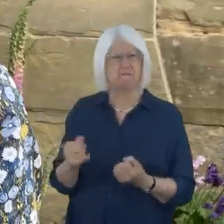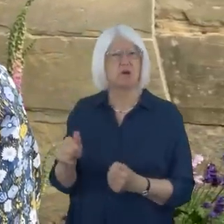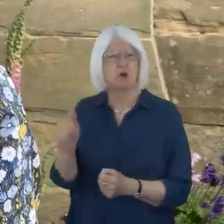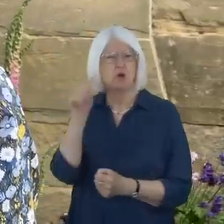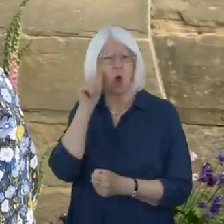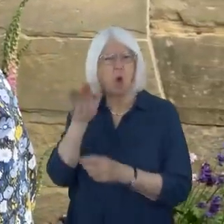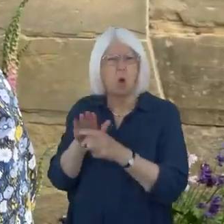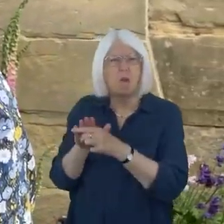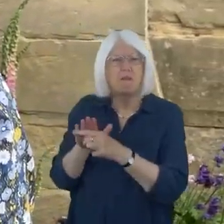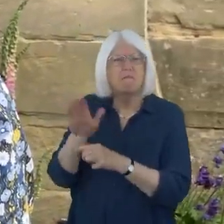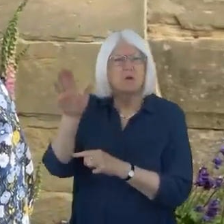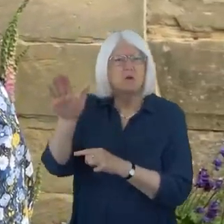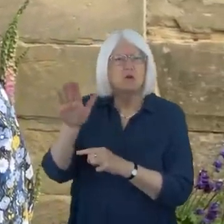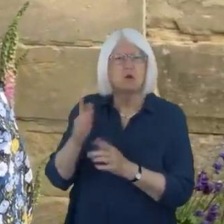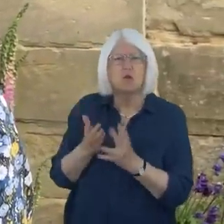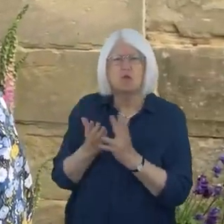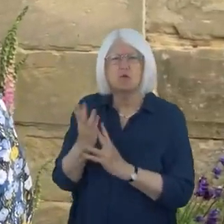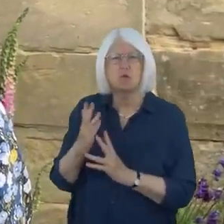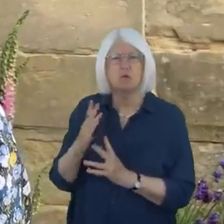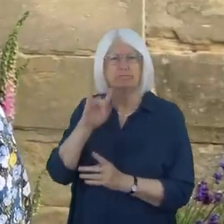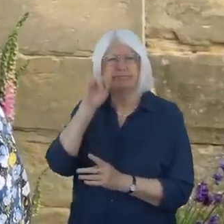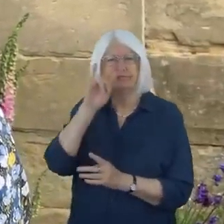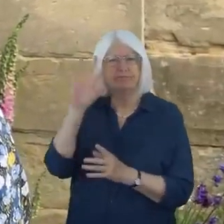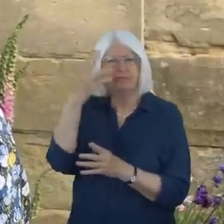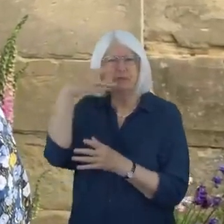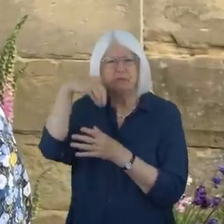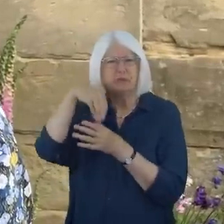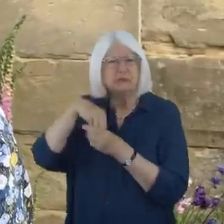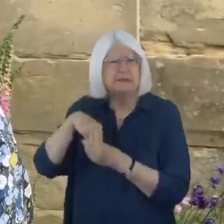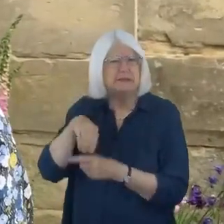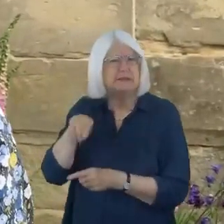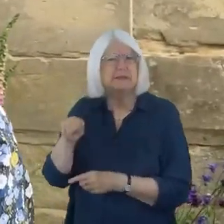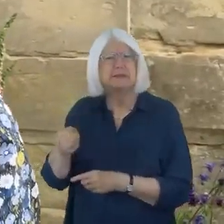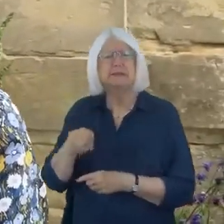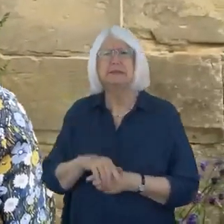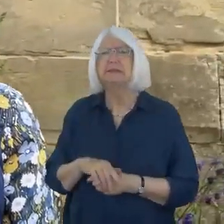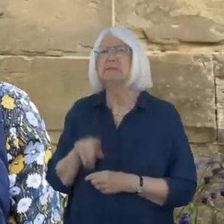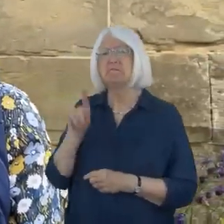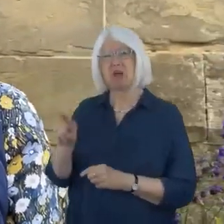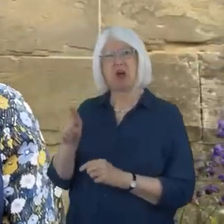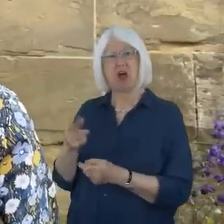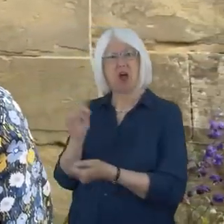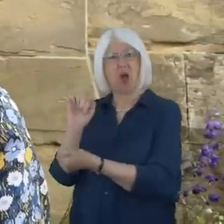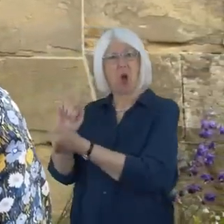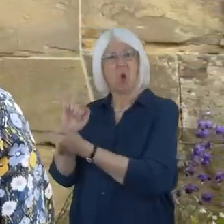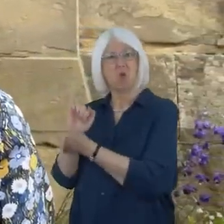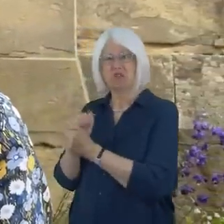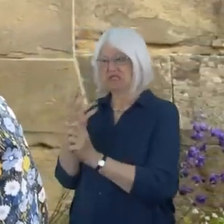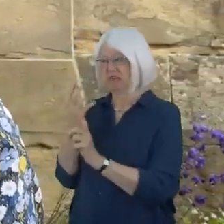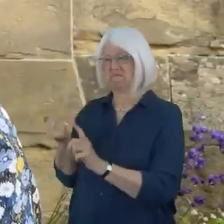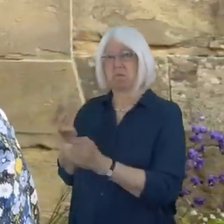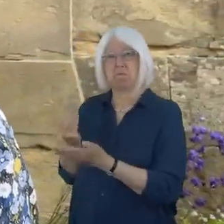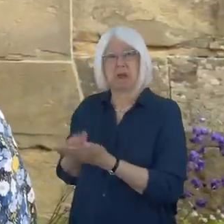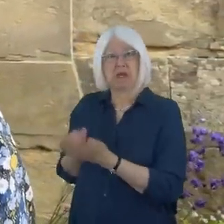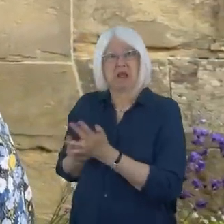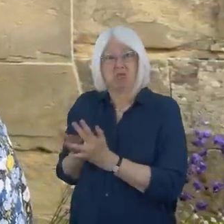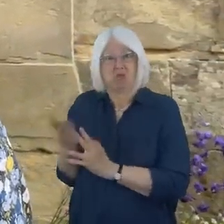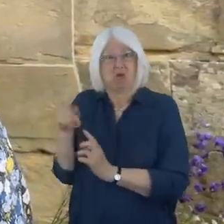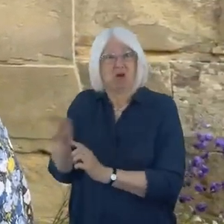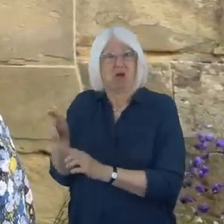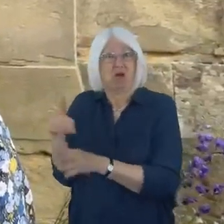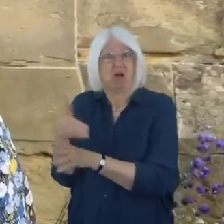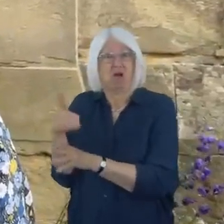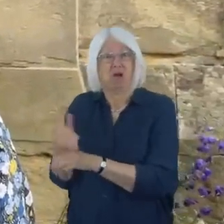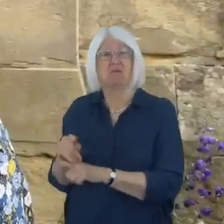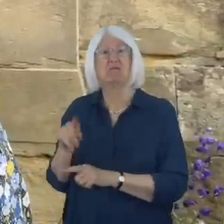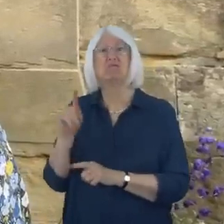a great deal of money by fortune-telling. While she followed Paul and us, she would cry out, "These